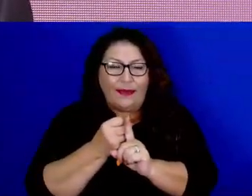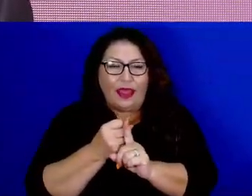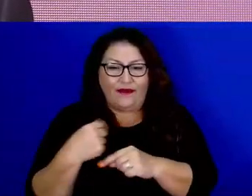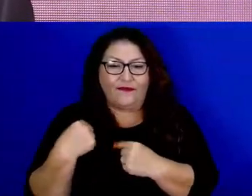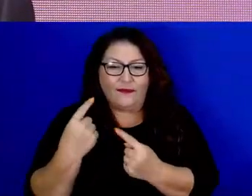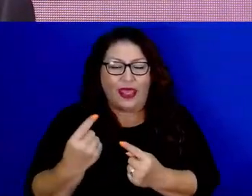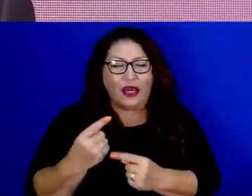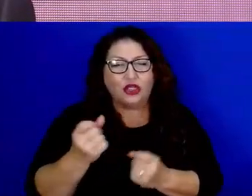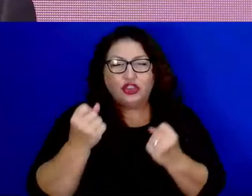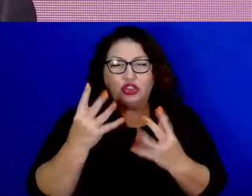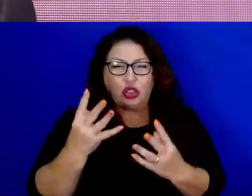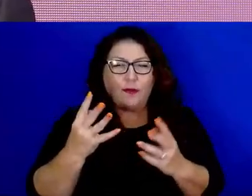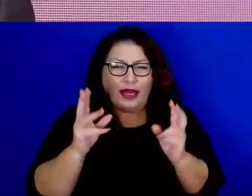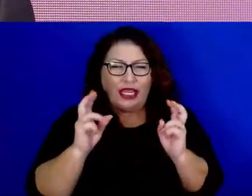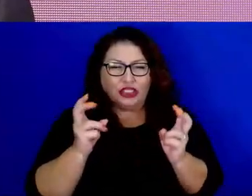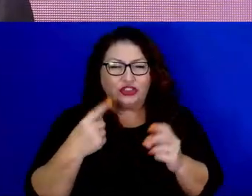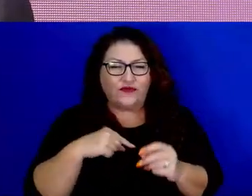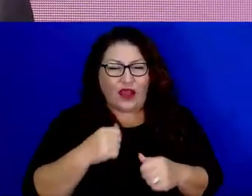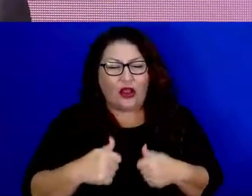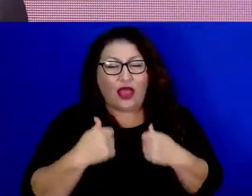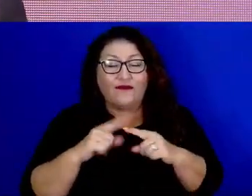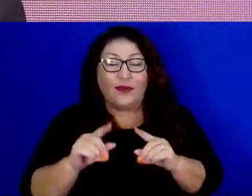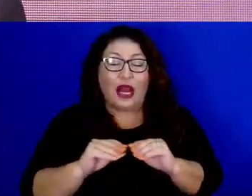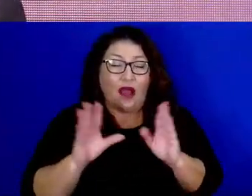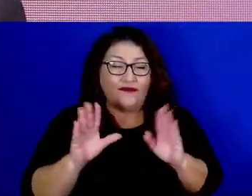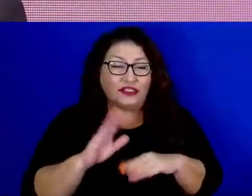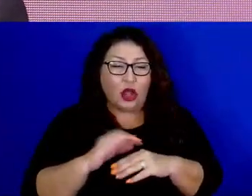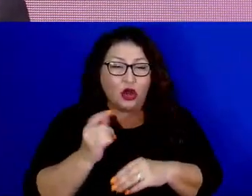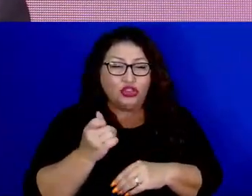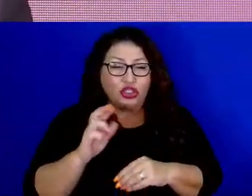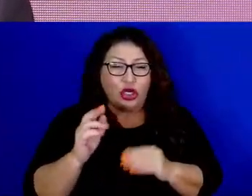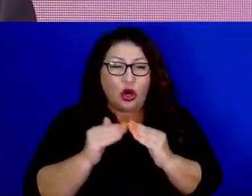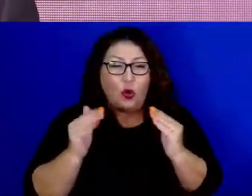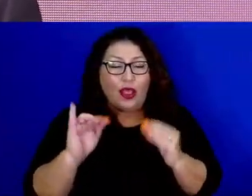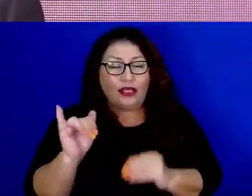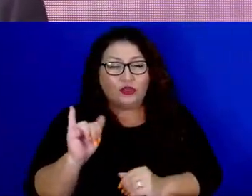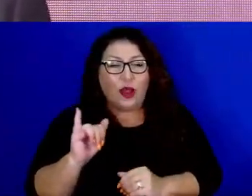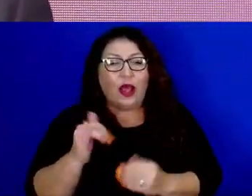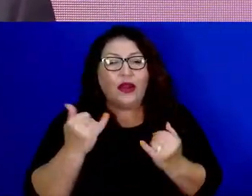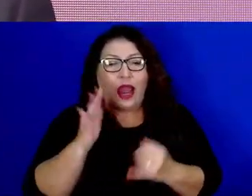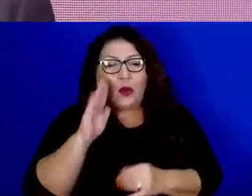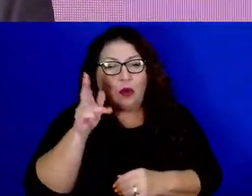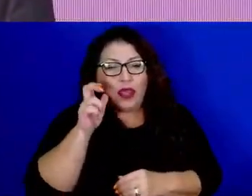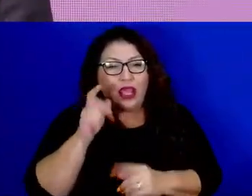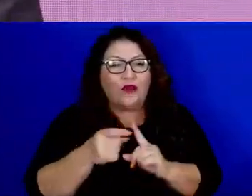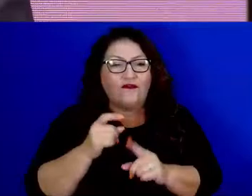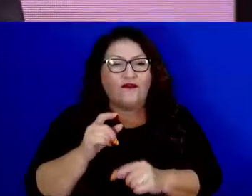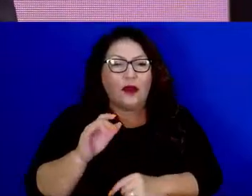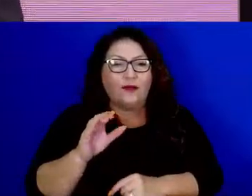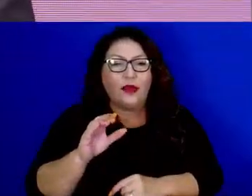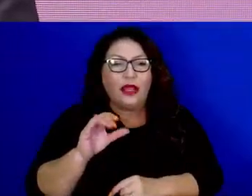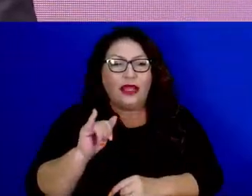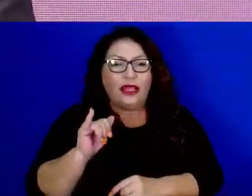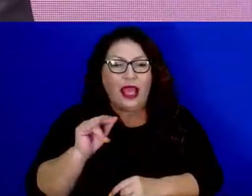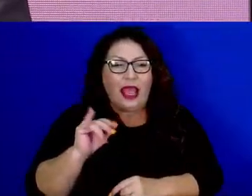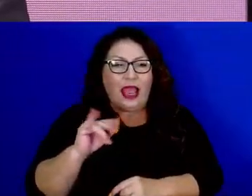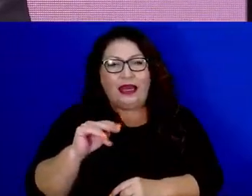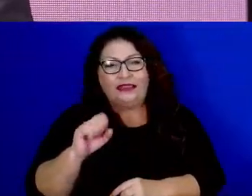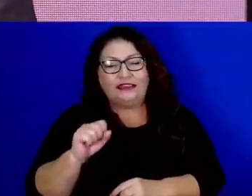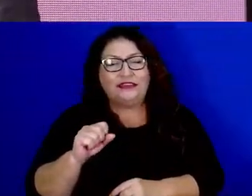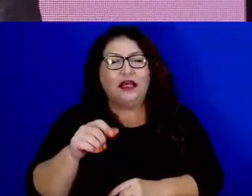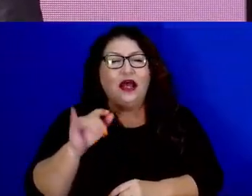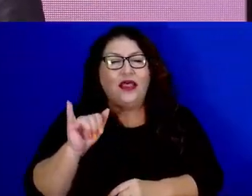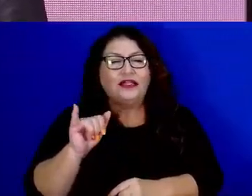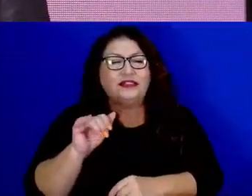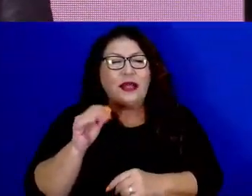life, but obviously on gender equality as well. Now we're going to hear from Yanis Sigler-Kral. He is the Minister of Labour, Family, Social